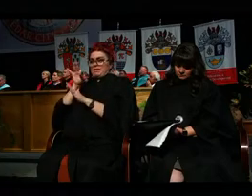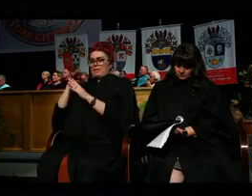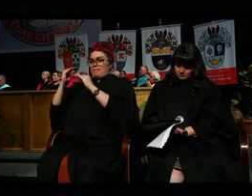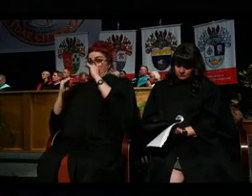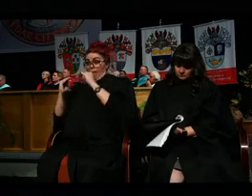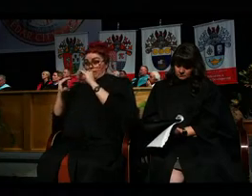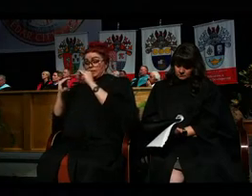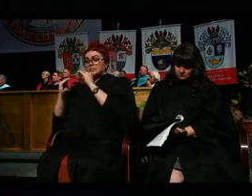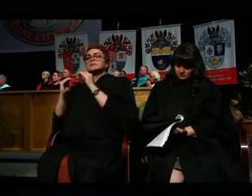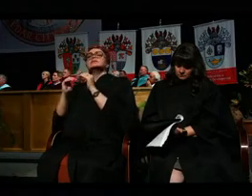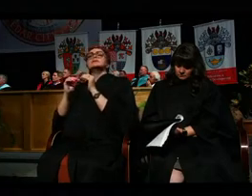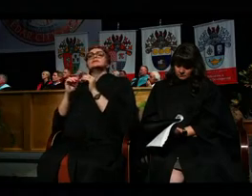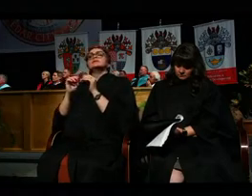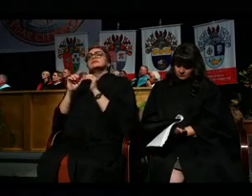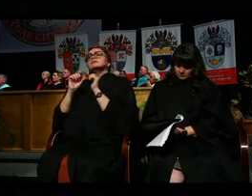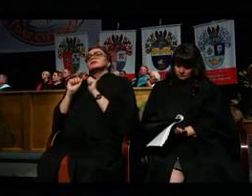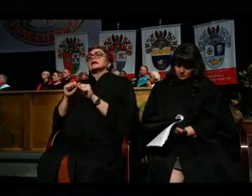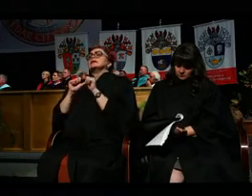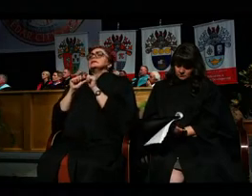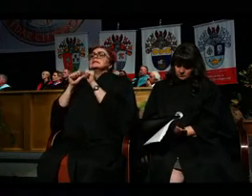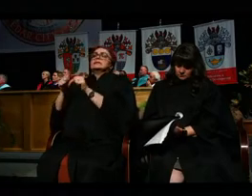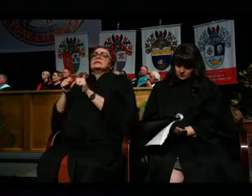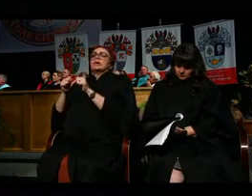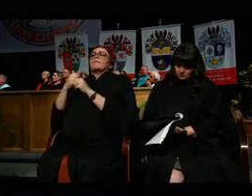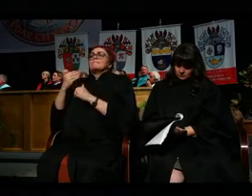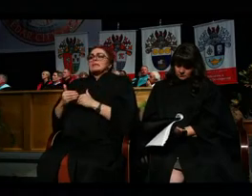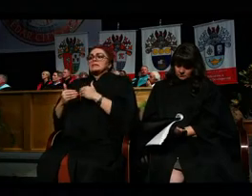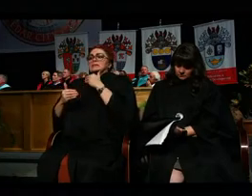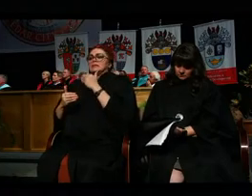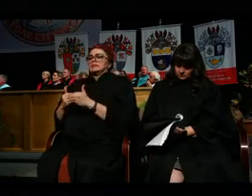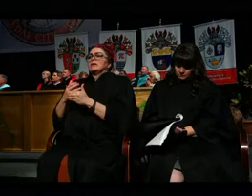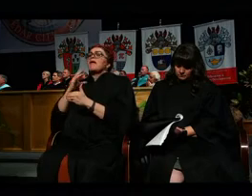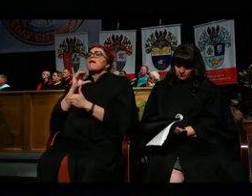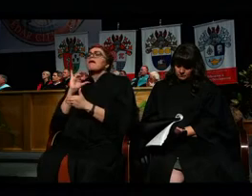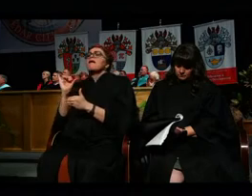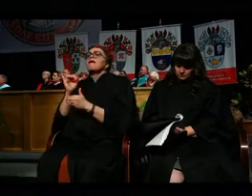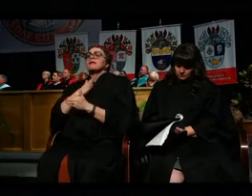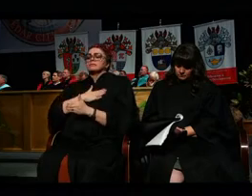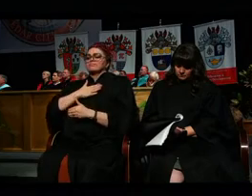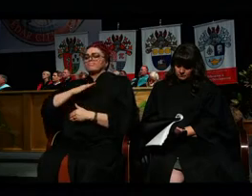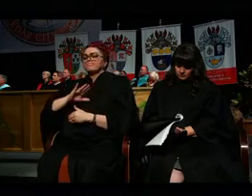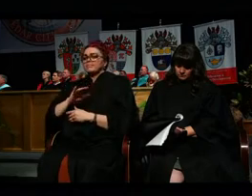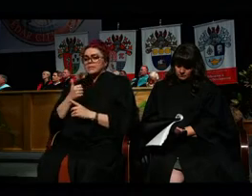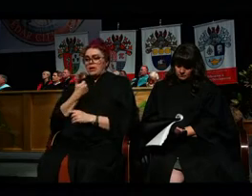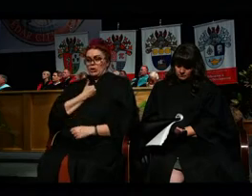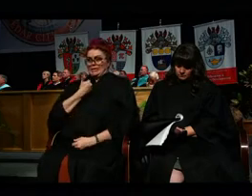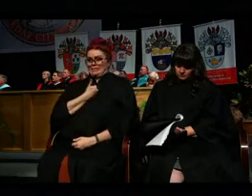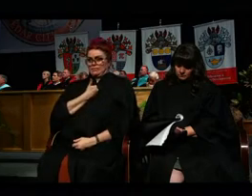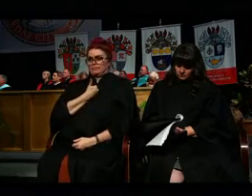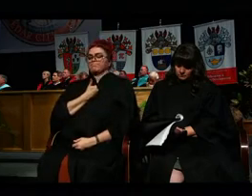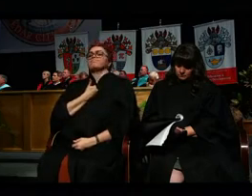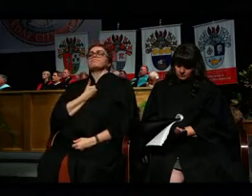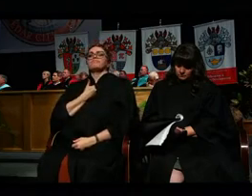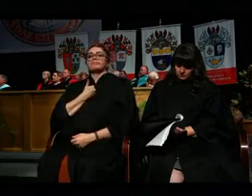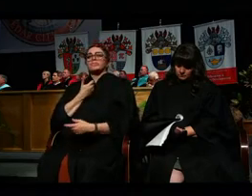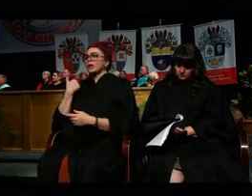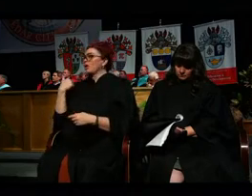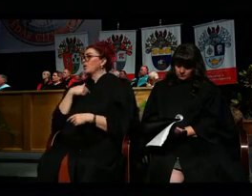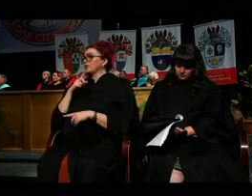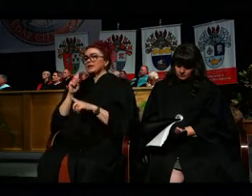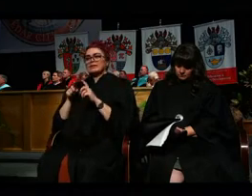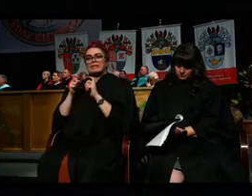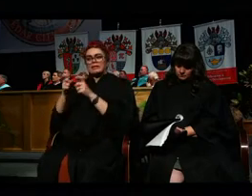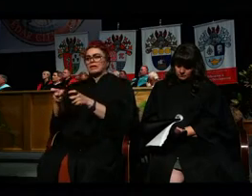pace, and give kindness to ourselves, the same kindness we would offer our friend. We can't give what we don't